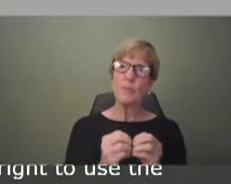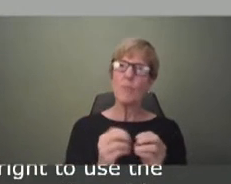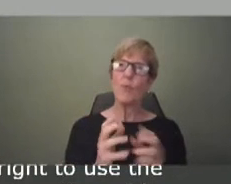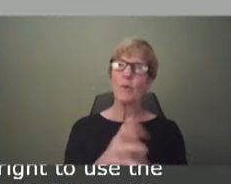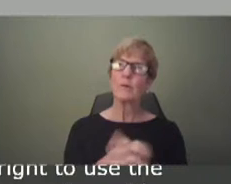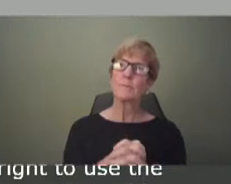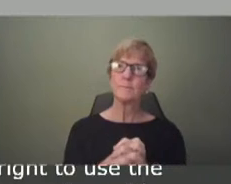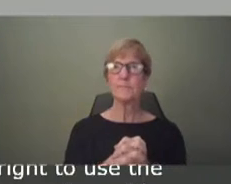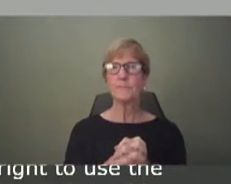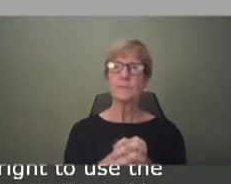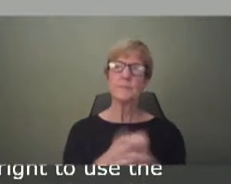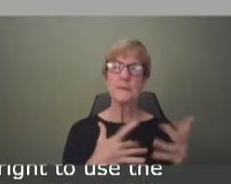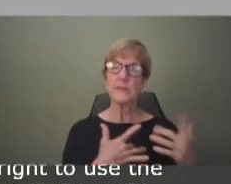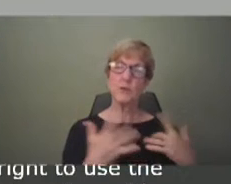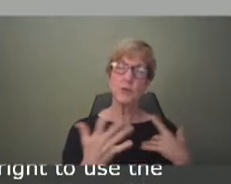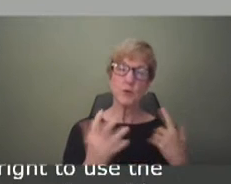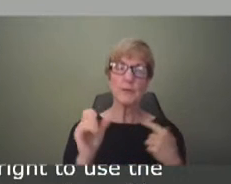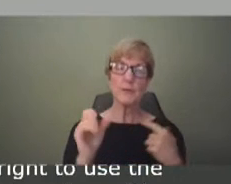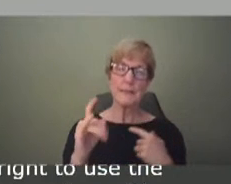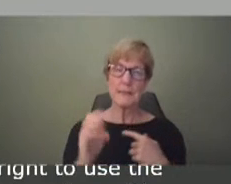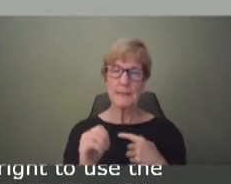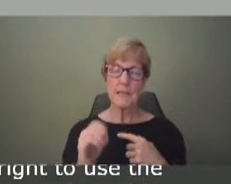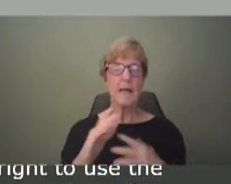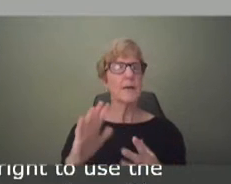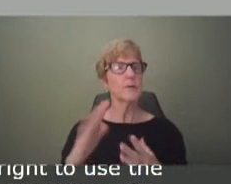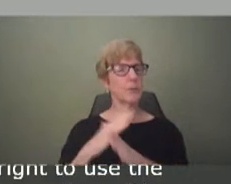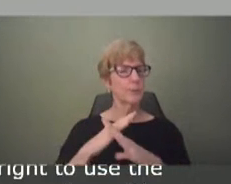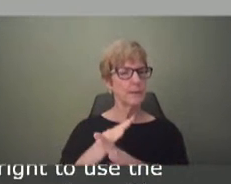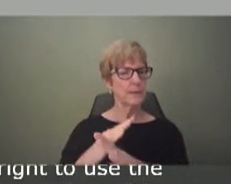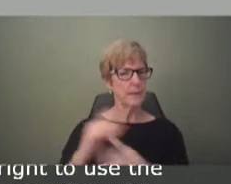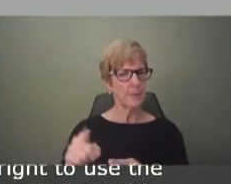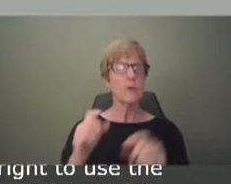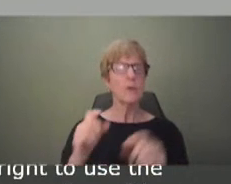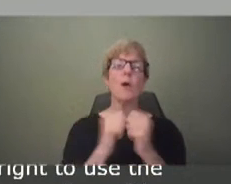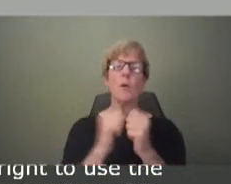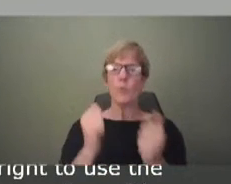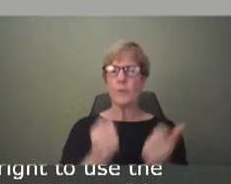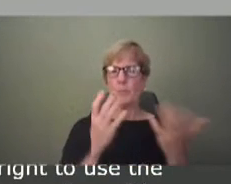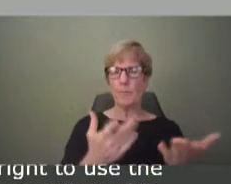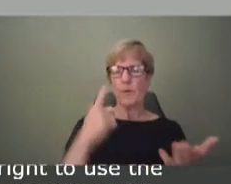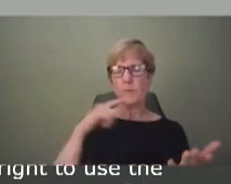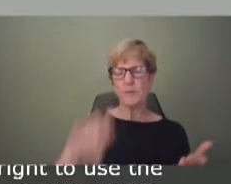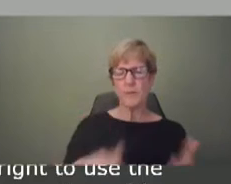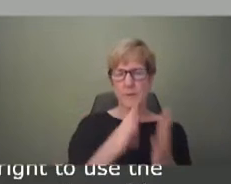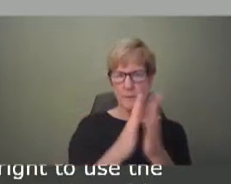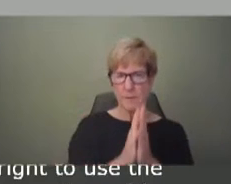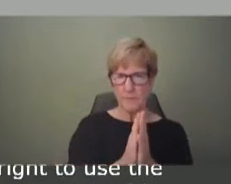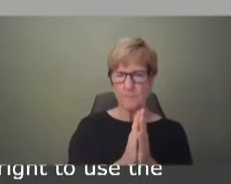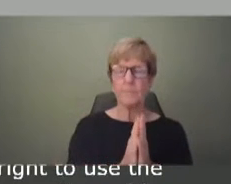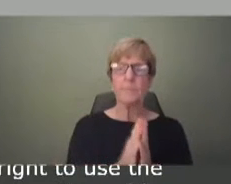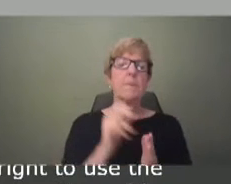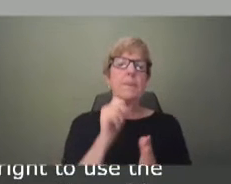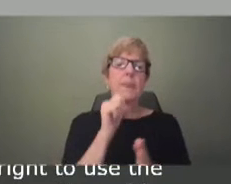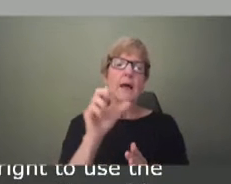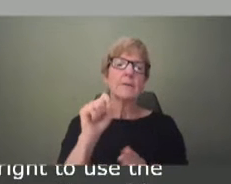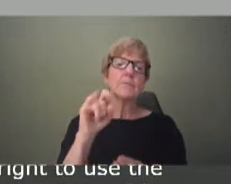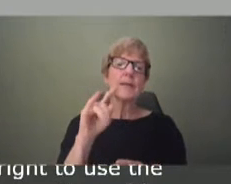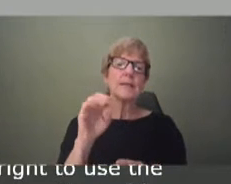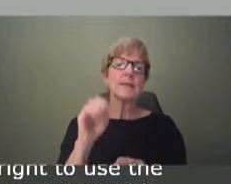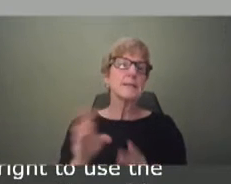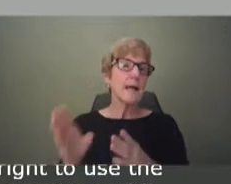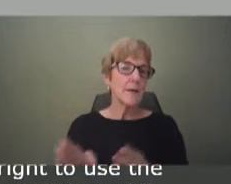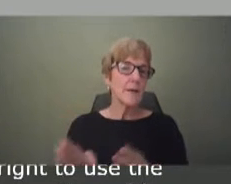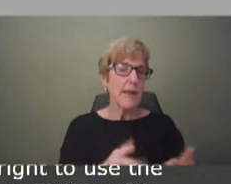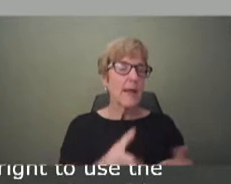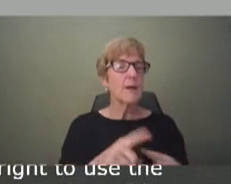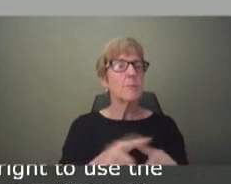concerning side have been uh prohibited through the conditions proposed for this petition so not a site plan but again just conditions that would be